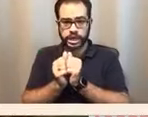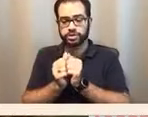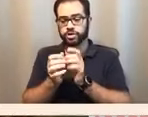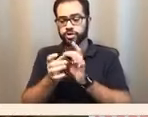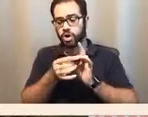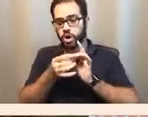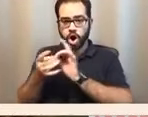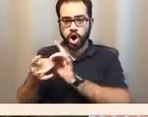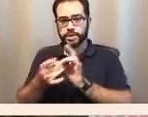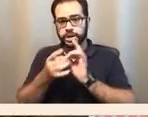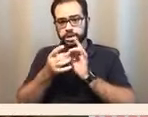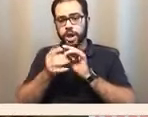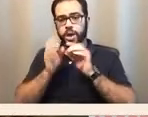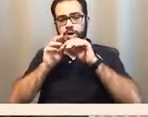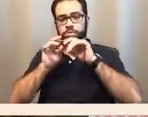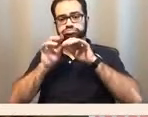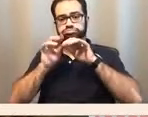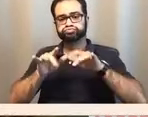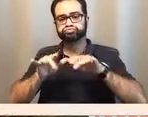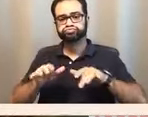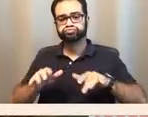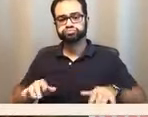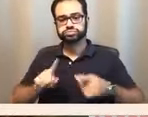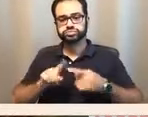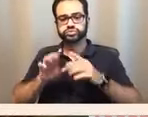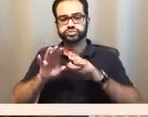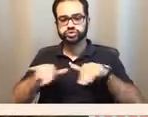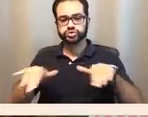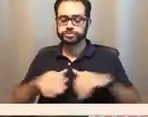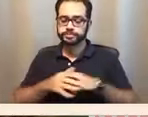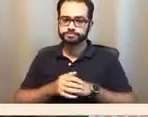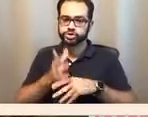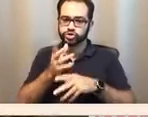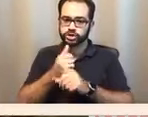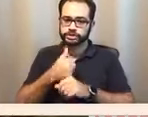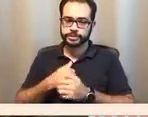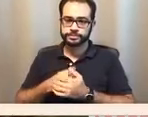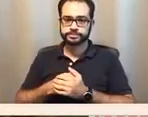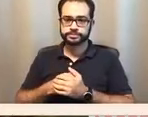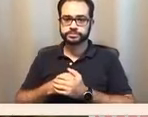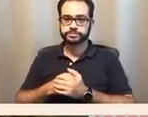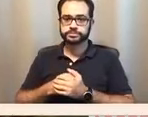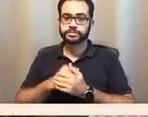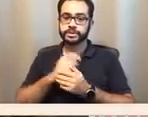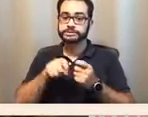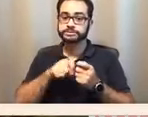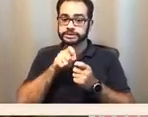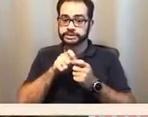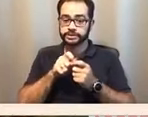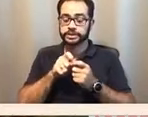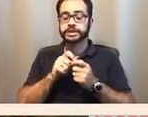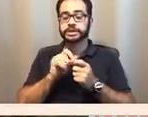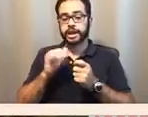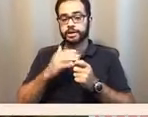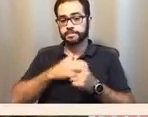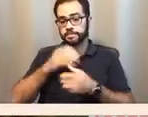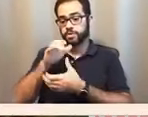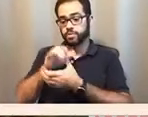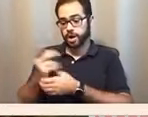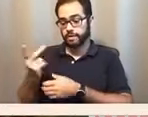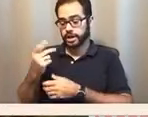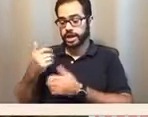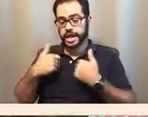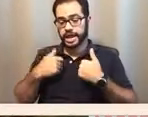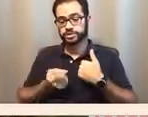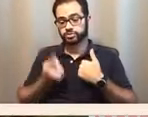trickle down to them. Trust me. And particularly if you have a child like my wife and I that have special needs,